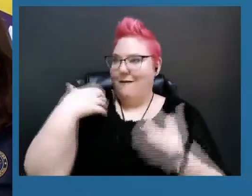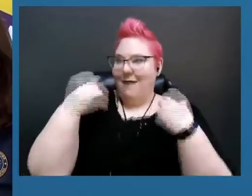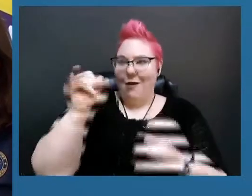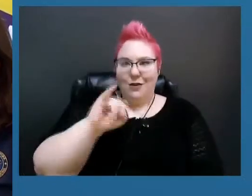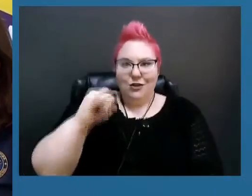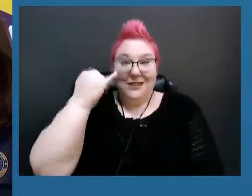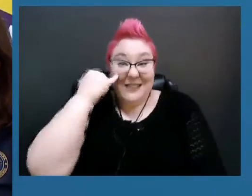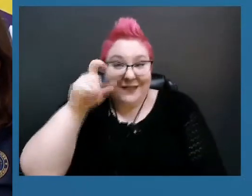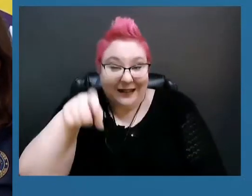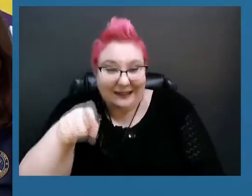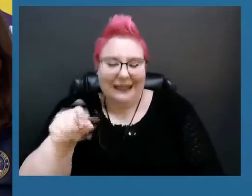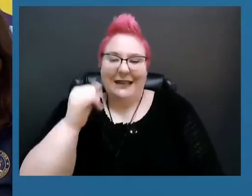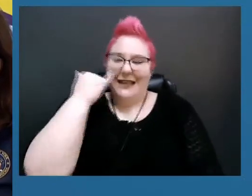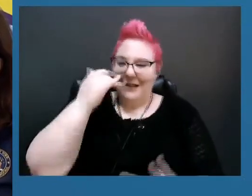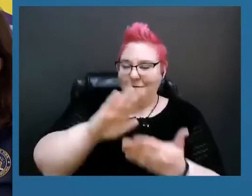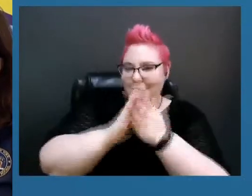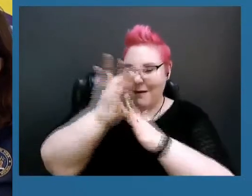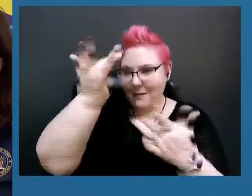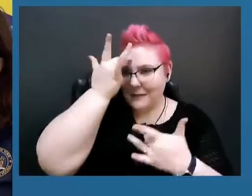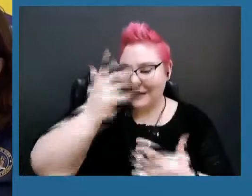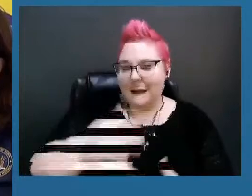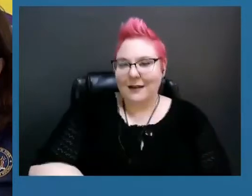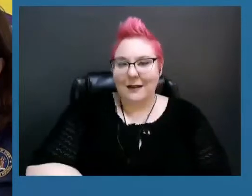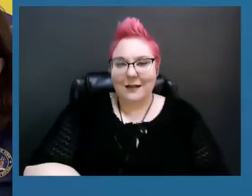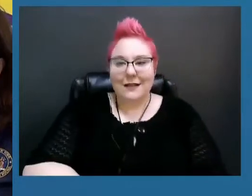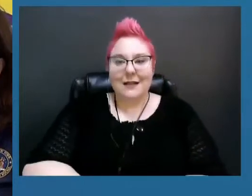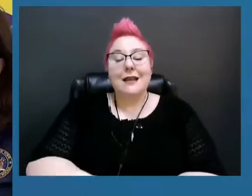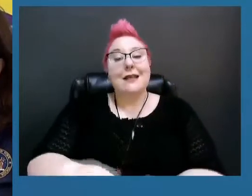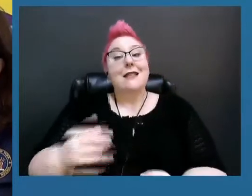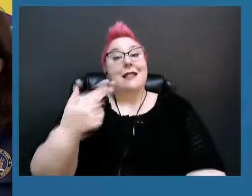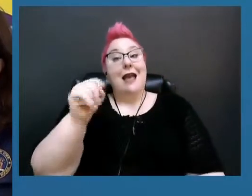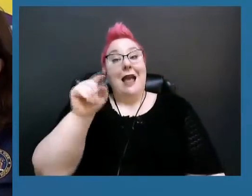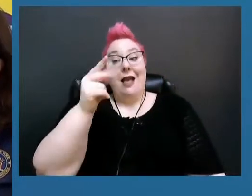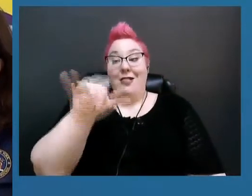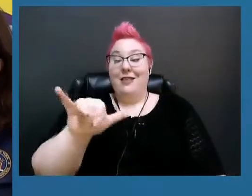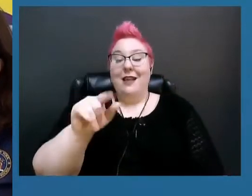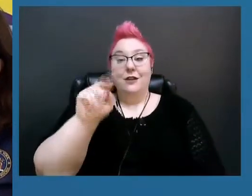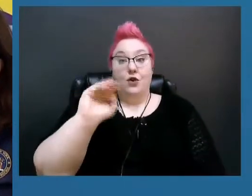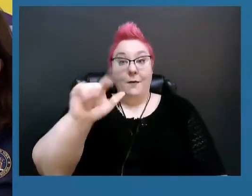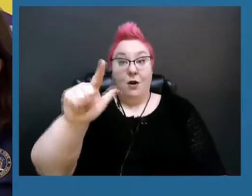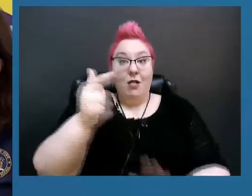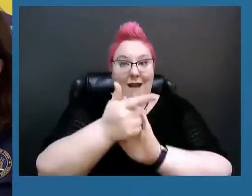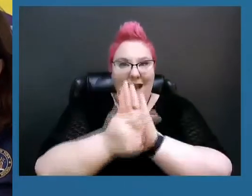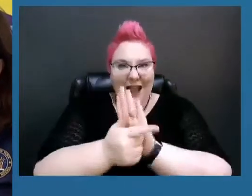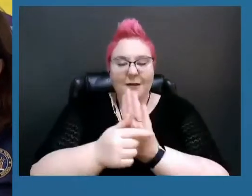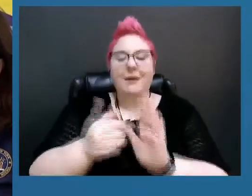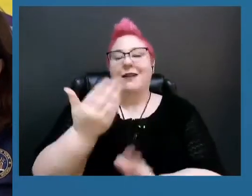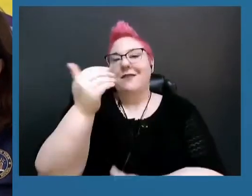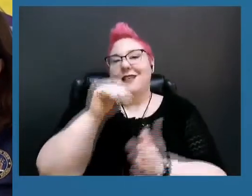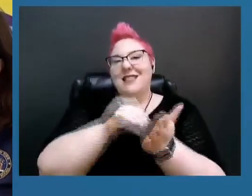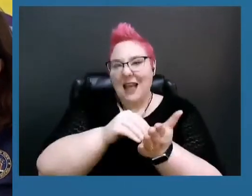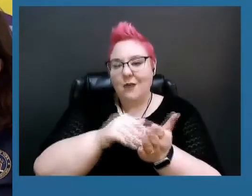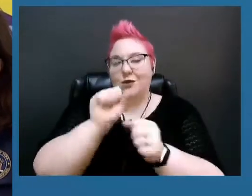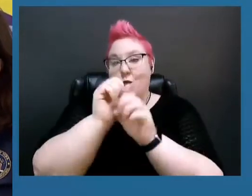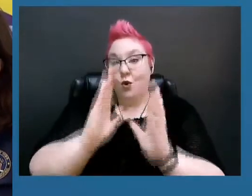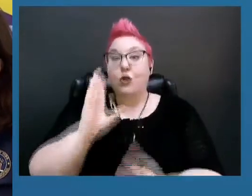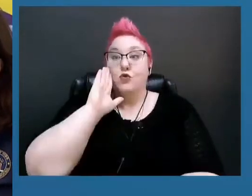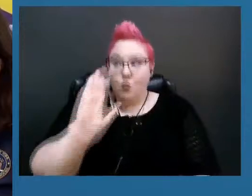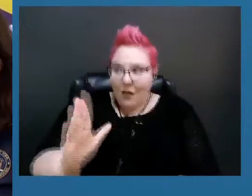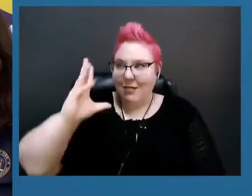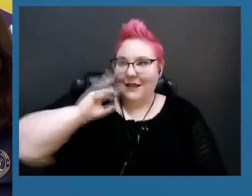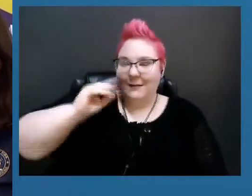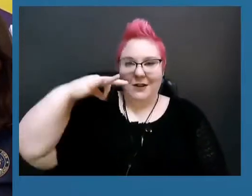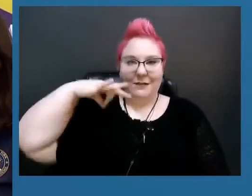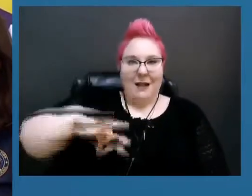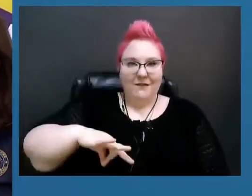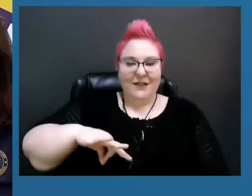sick. And the Healthy Terminals Act means that 15,000 airport workers are going to have all of those benefits, and that's incredible. Let's give it up